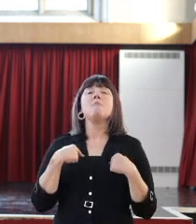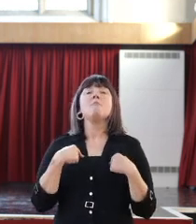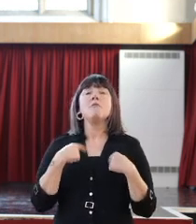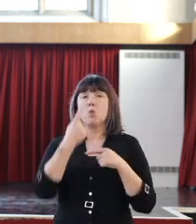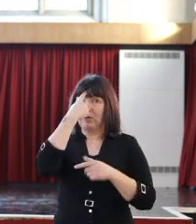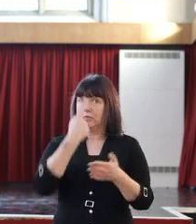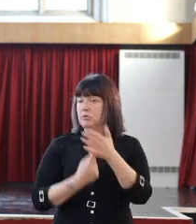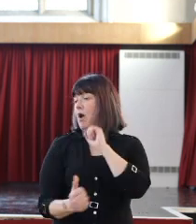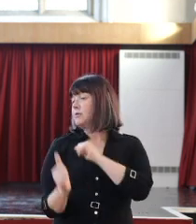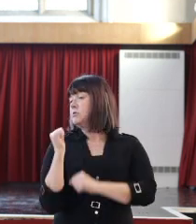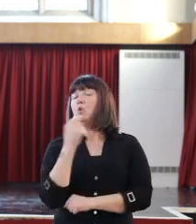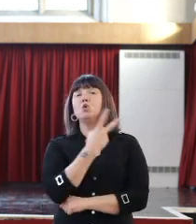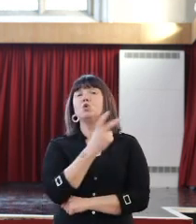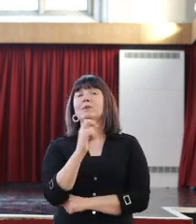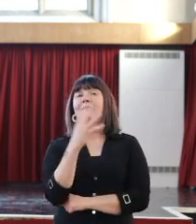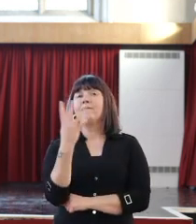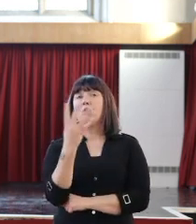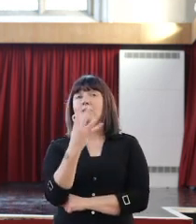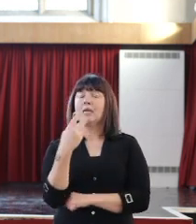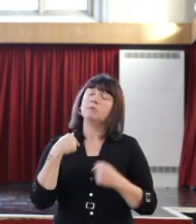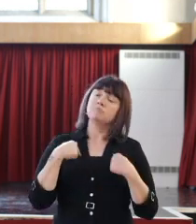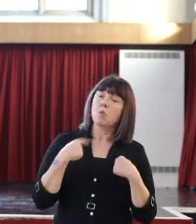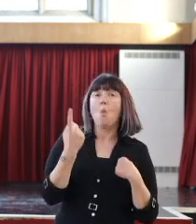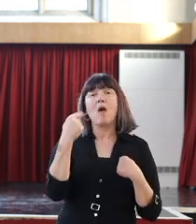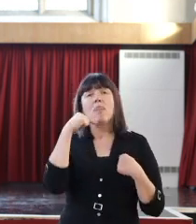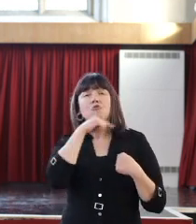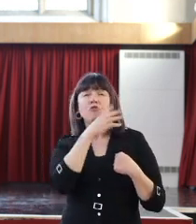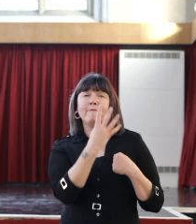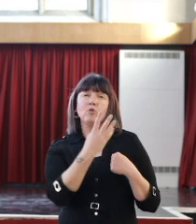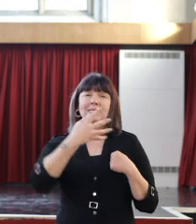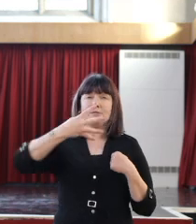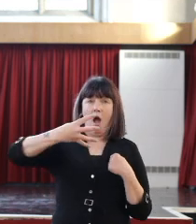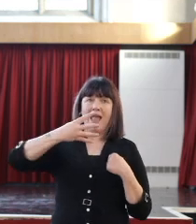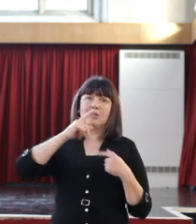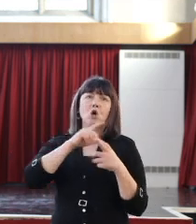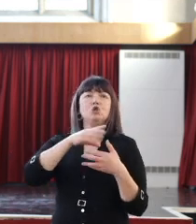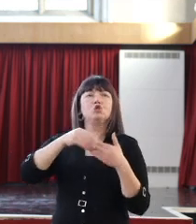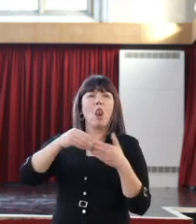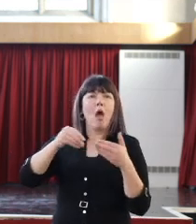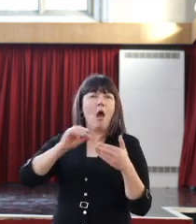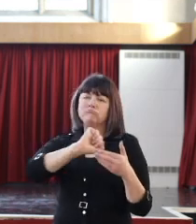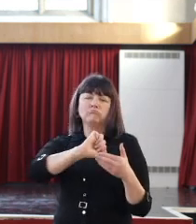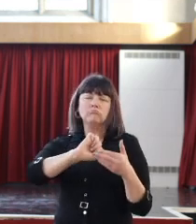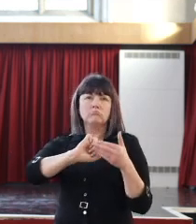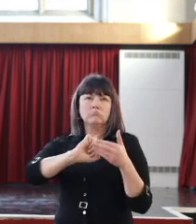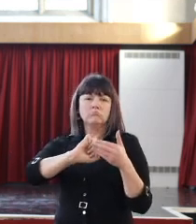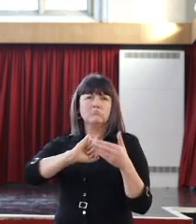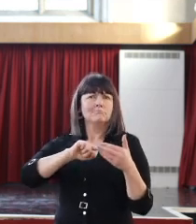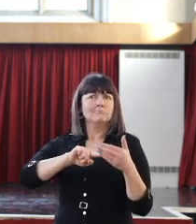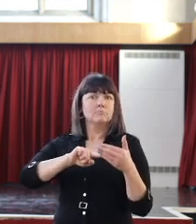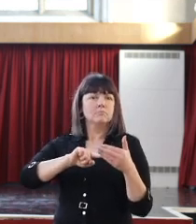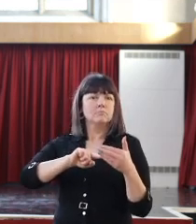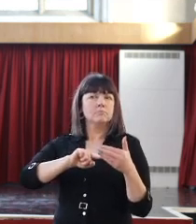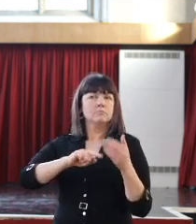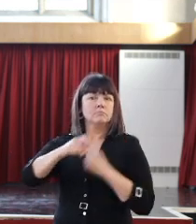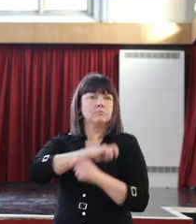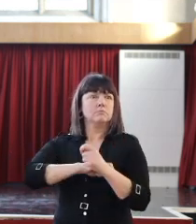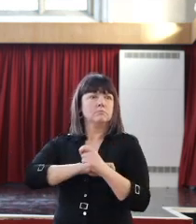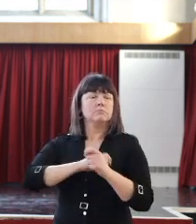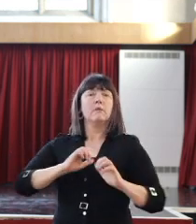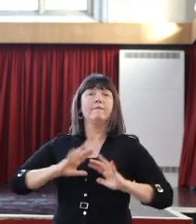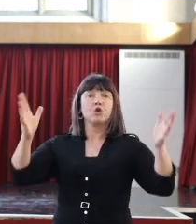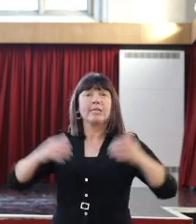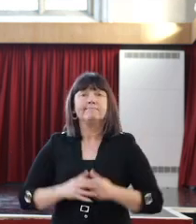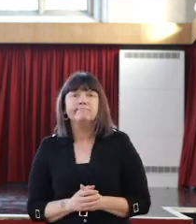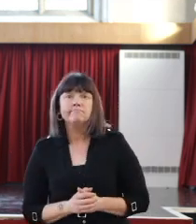to make our $149 software HitFilm Express completely free for anyone to use. No watermarks, no